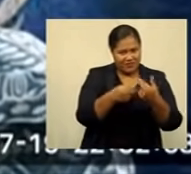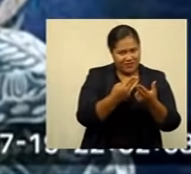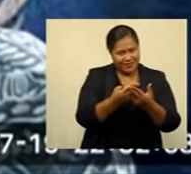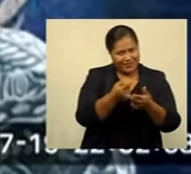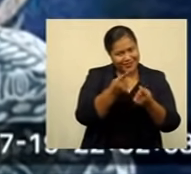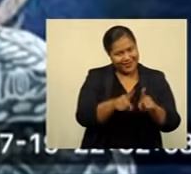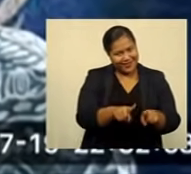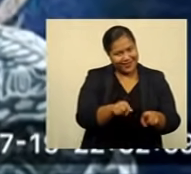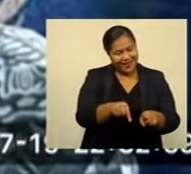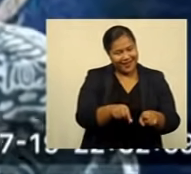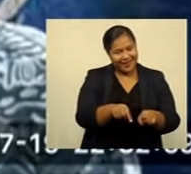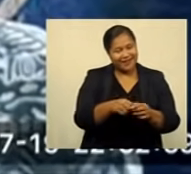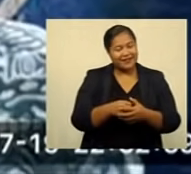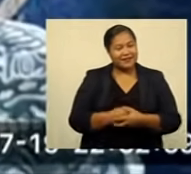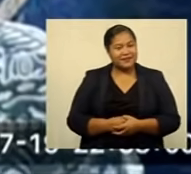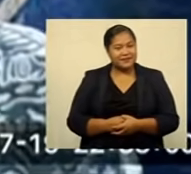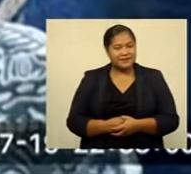storm.